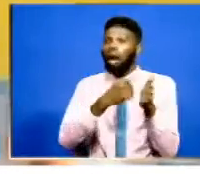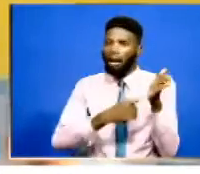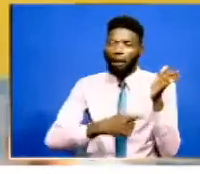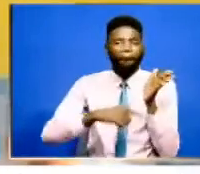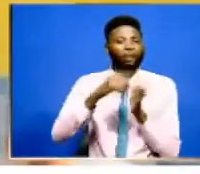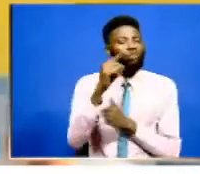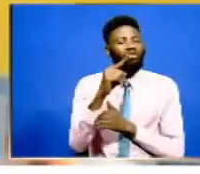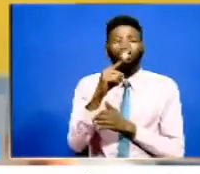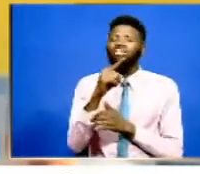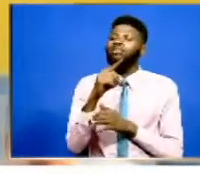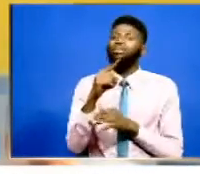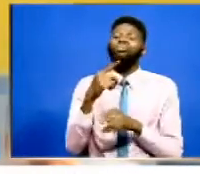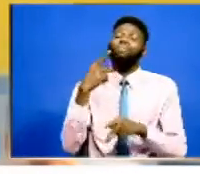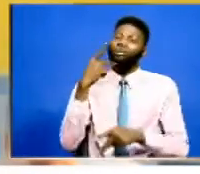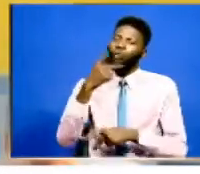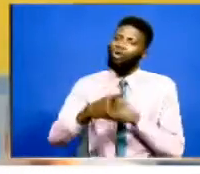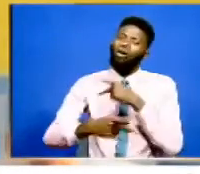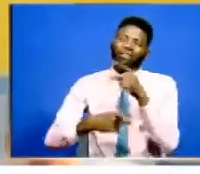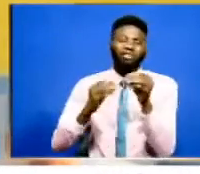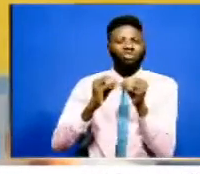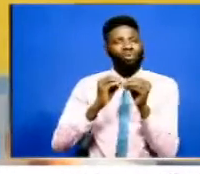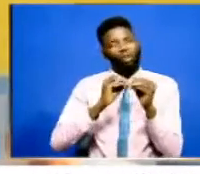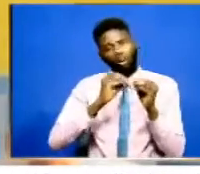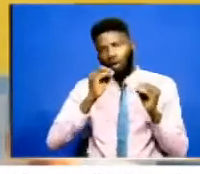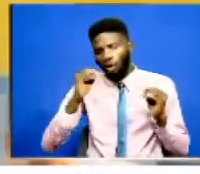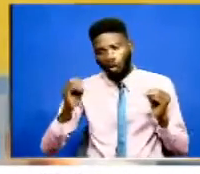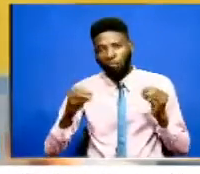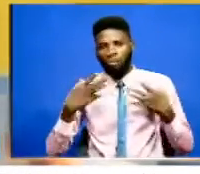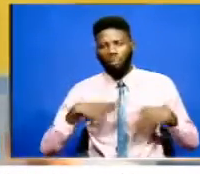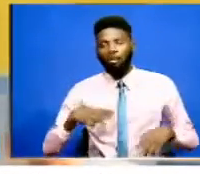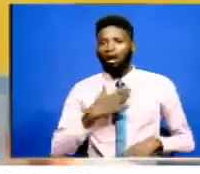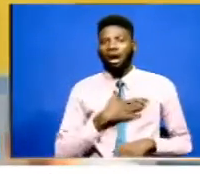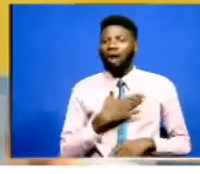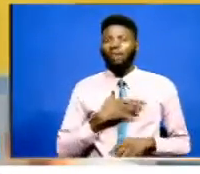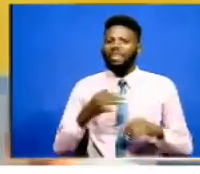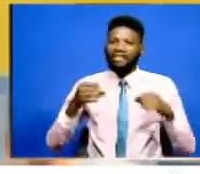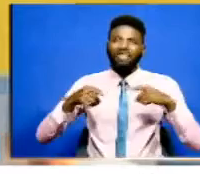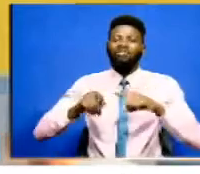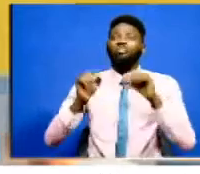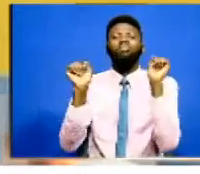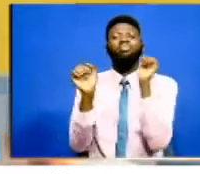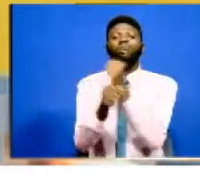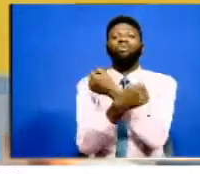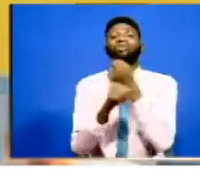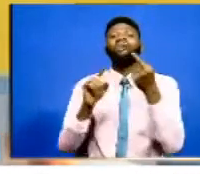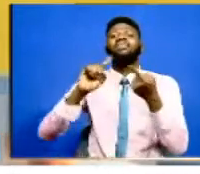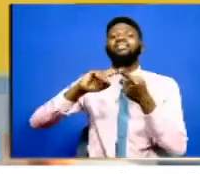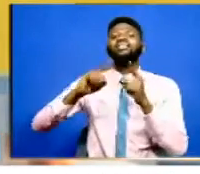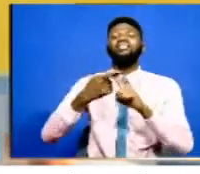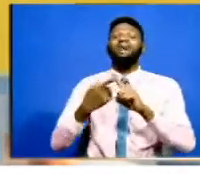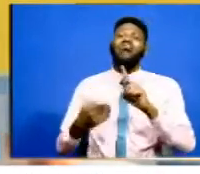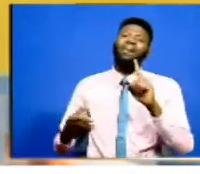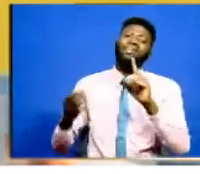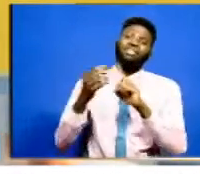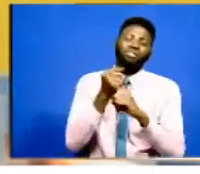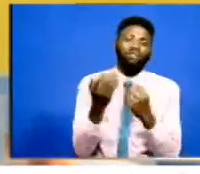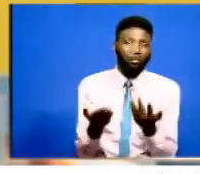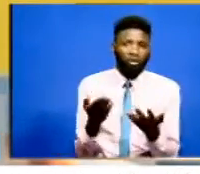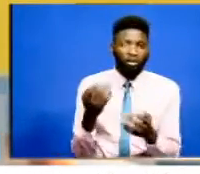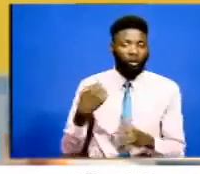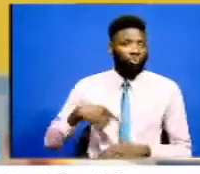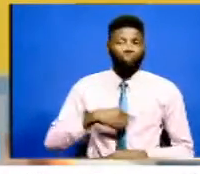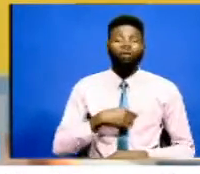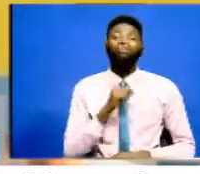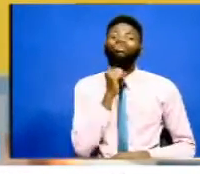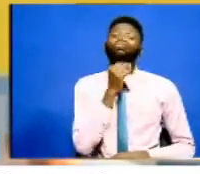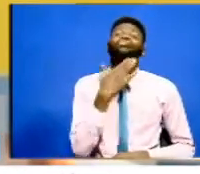so rigorous that some of our people are unable to meet those standards. And we don't want to compromise,